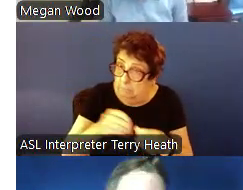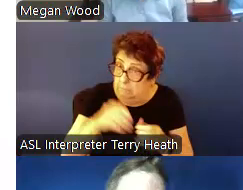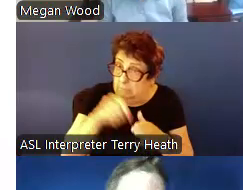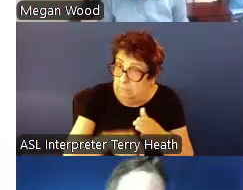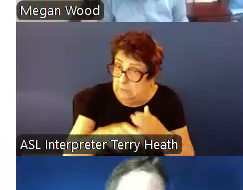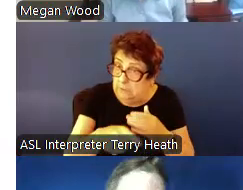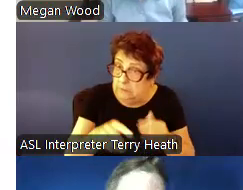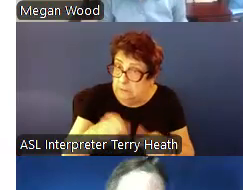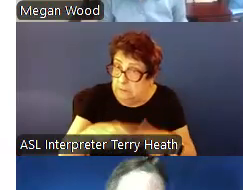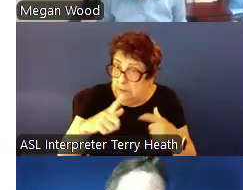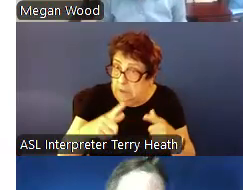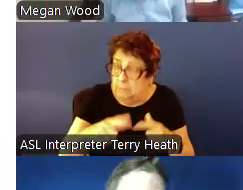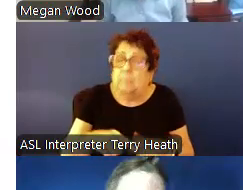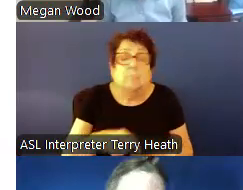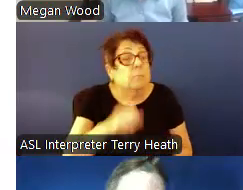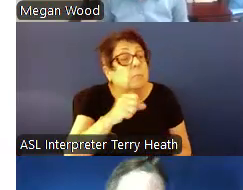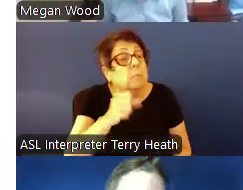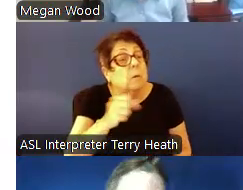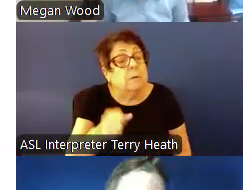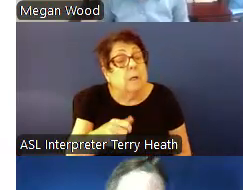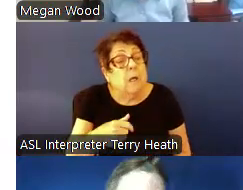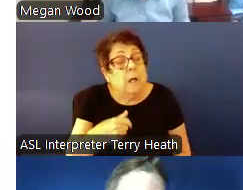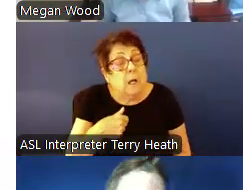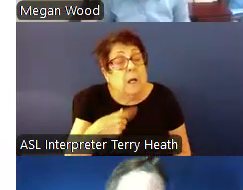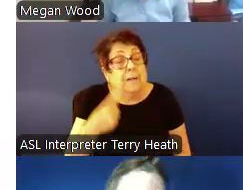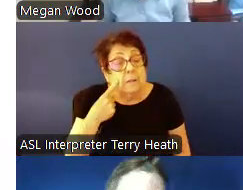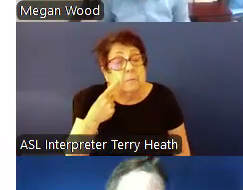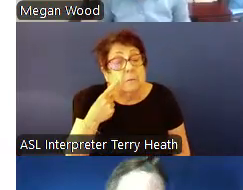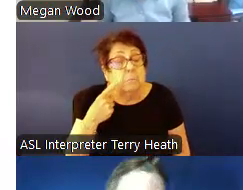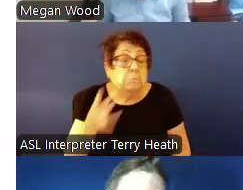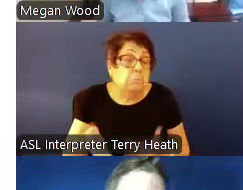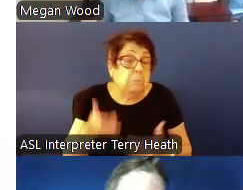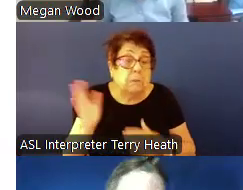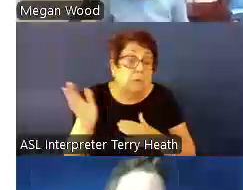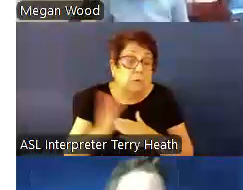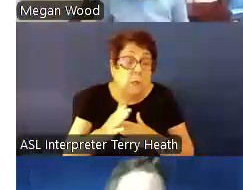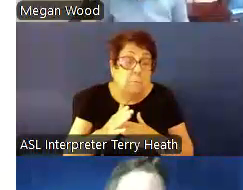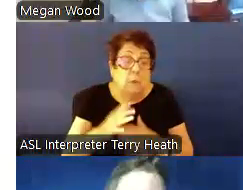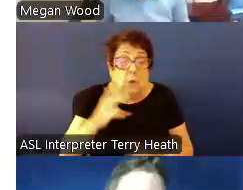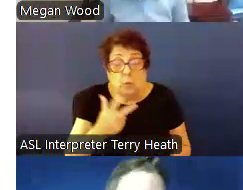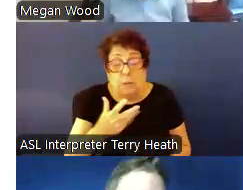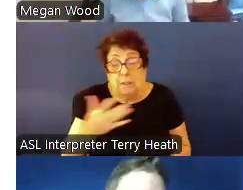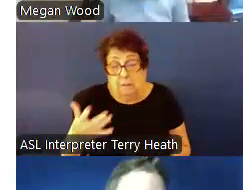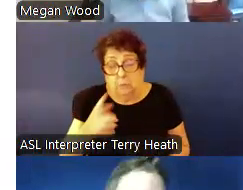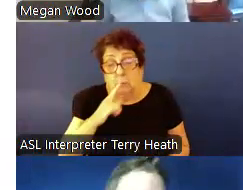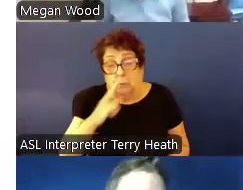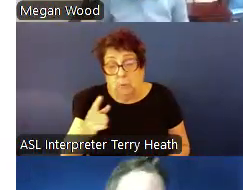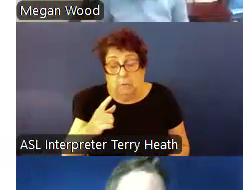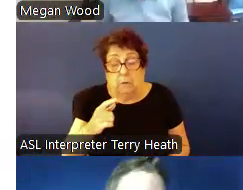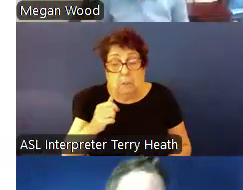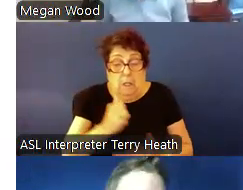the main three things that have really helped tip our collaboration